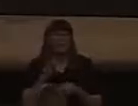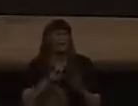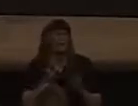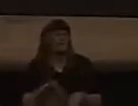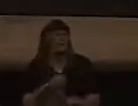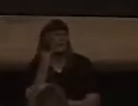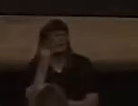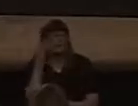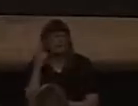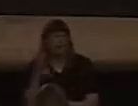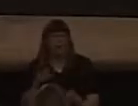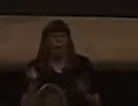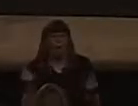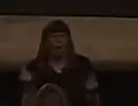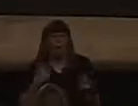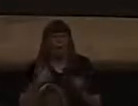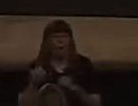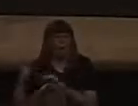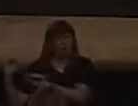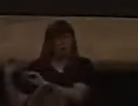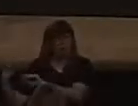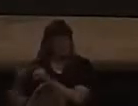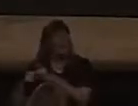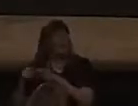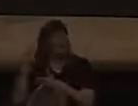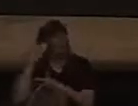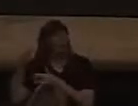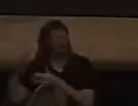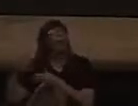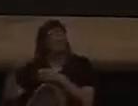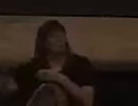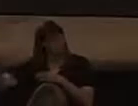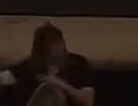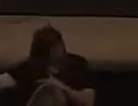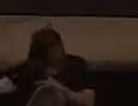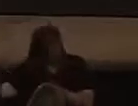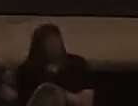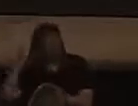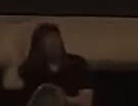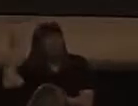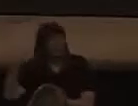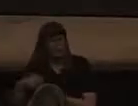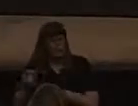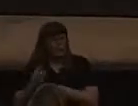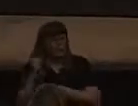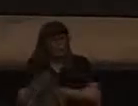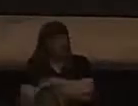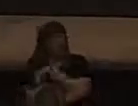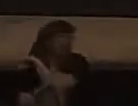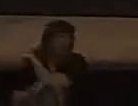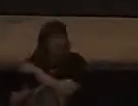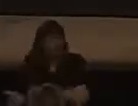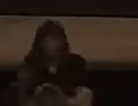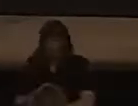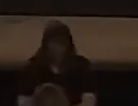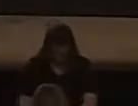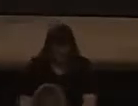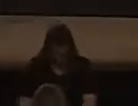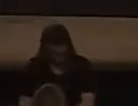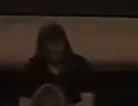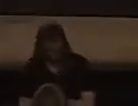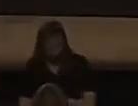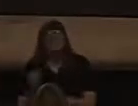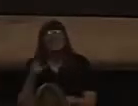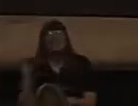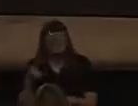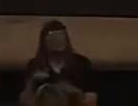museum, if they don't know it, I try to teach them so that they'll know for the next person when they try to pull me with my arm. As sighted guide technique's